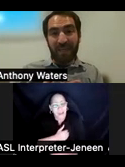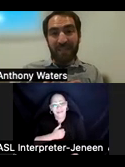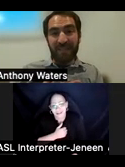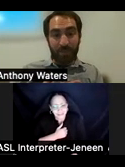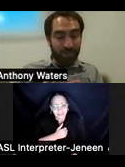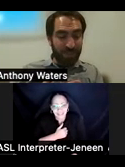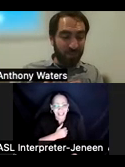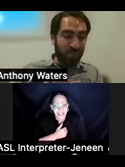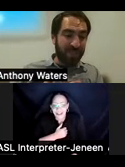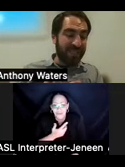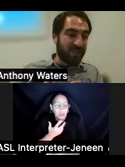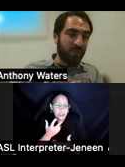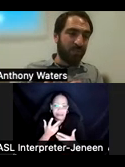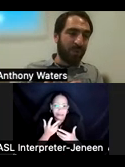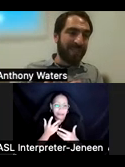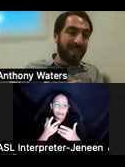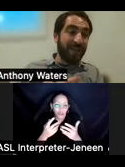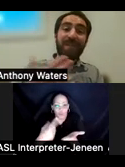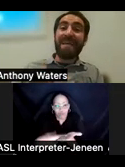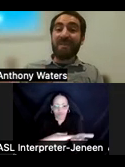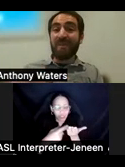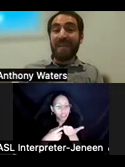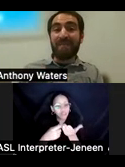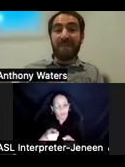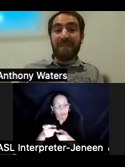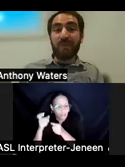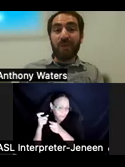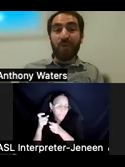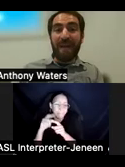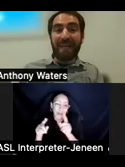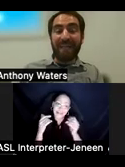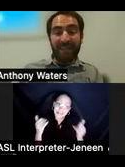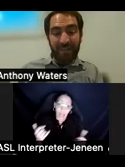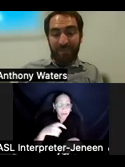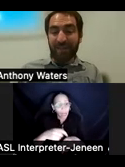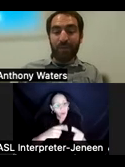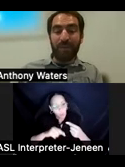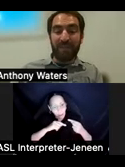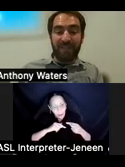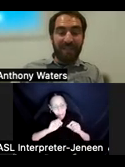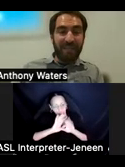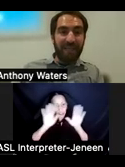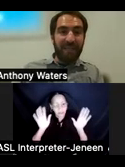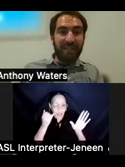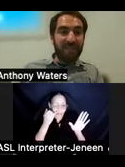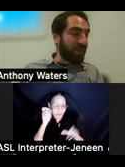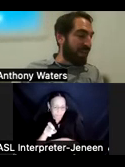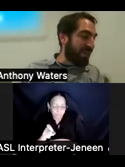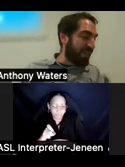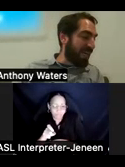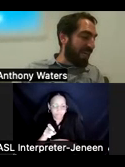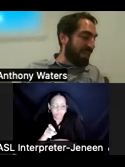over things a little bit too quickly at certain points, but now's our time to be able to go back and clarify a little bit. And